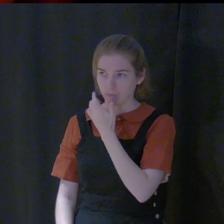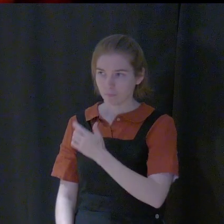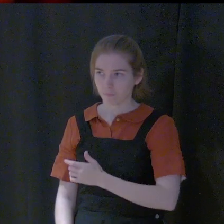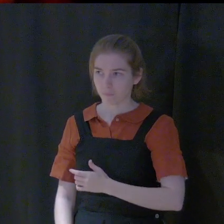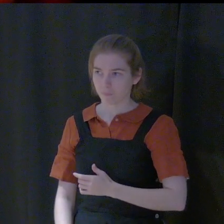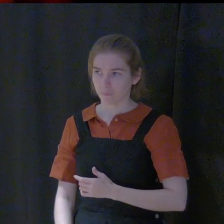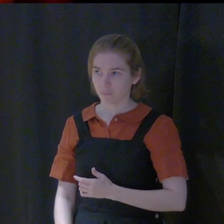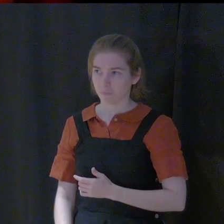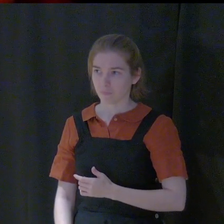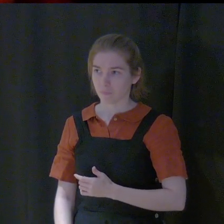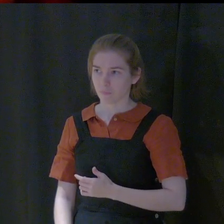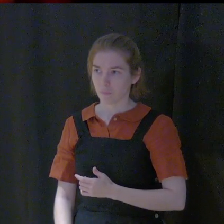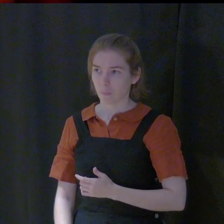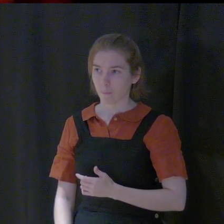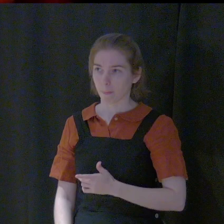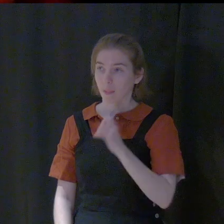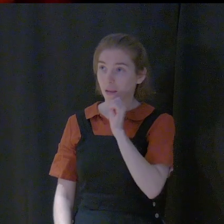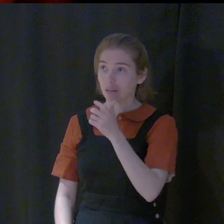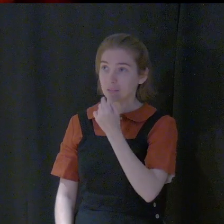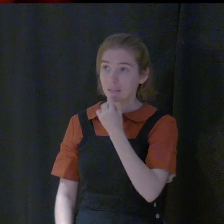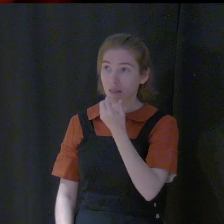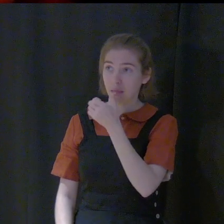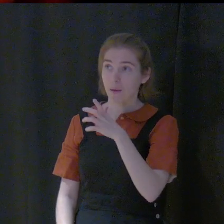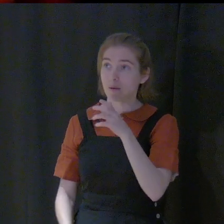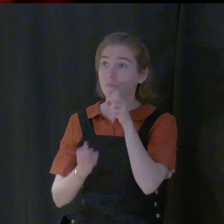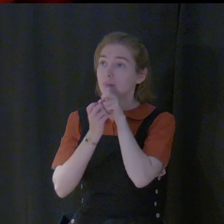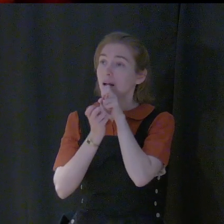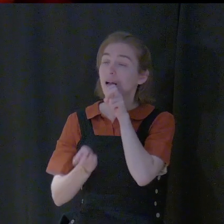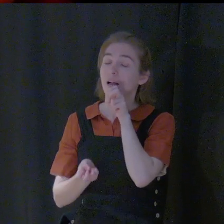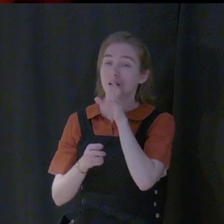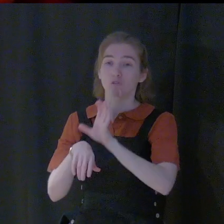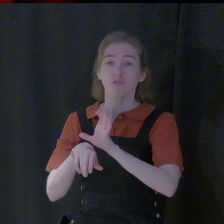I don't see anyone yawning like this man in our church.